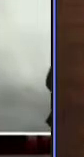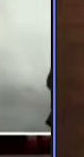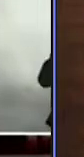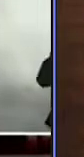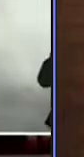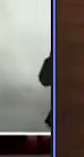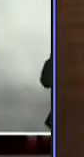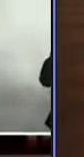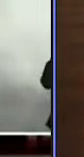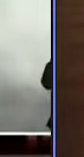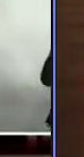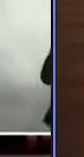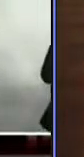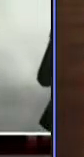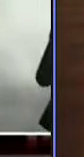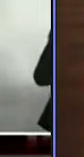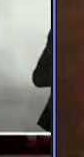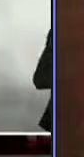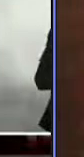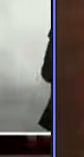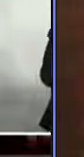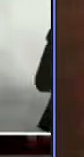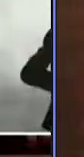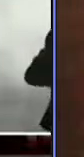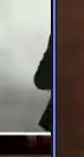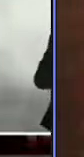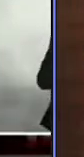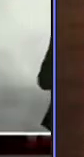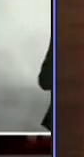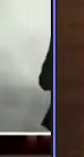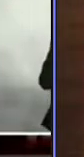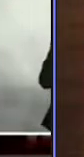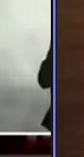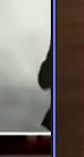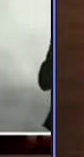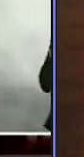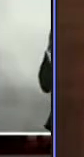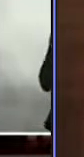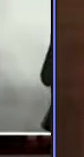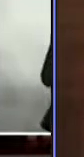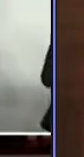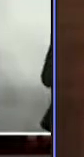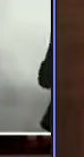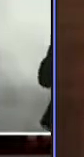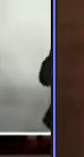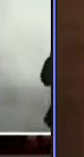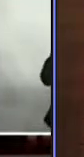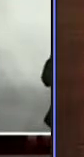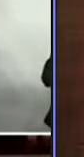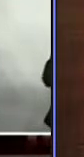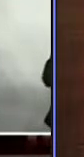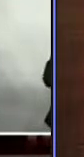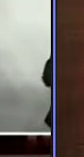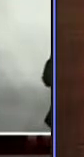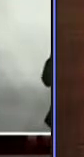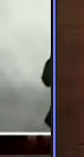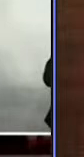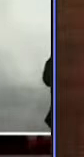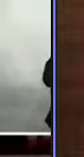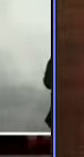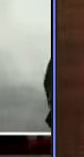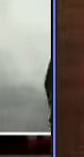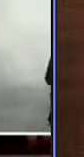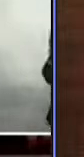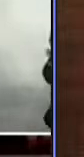plan, our aim is not just or merely to restore the economy to what it was before COVID-19, the July unrest and